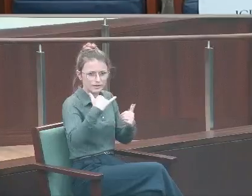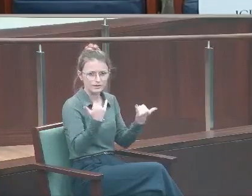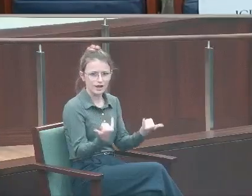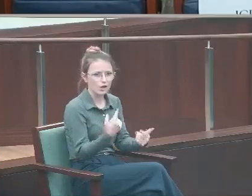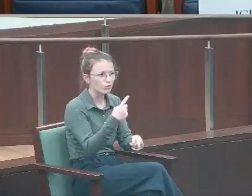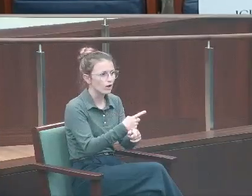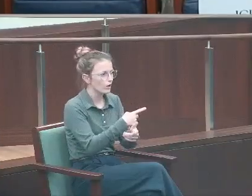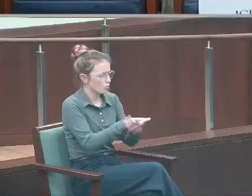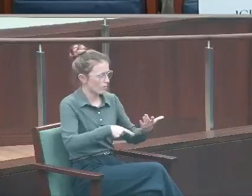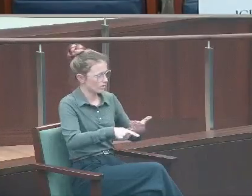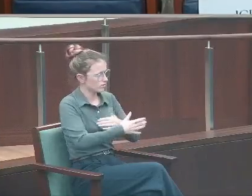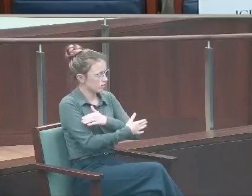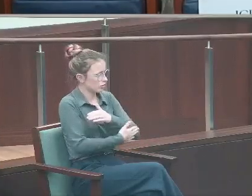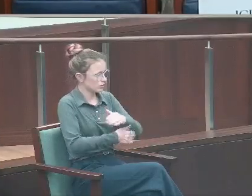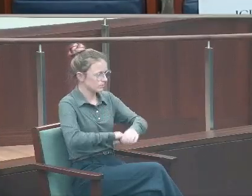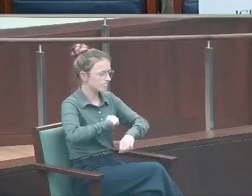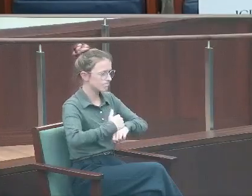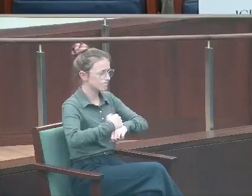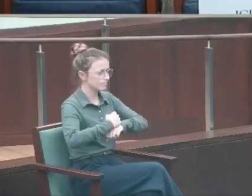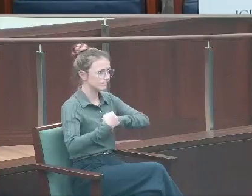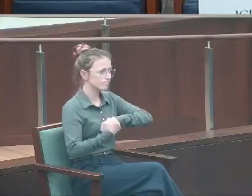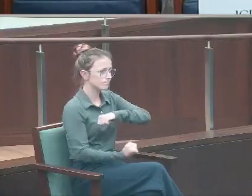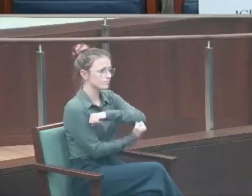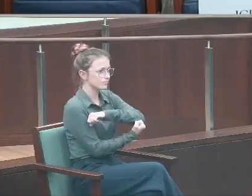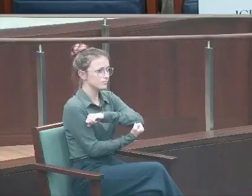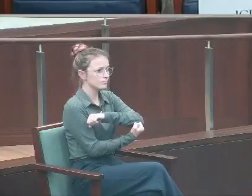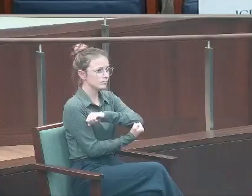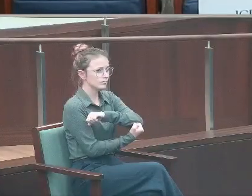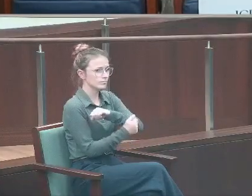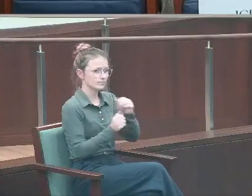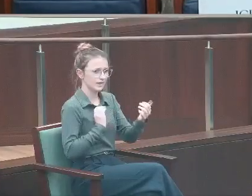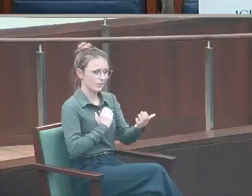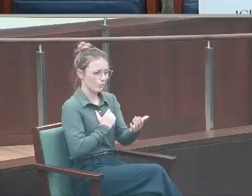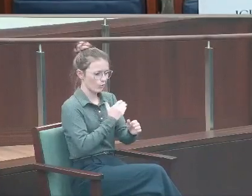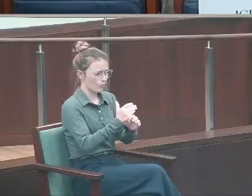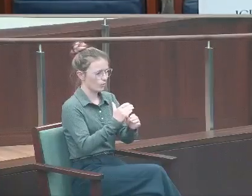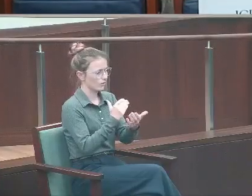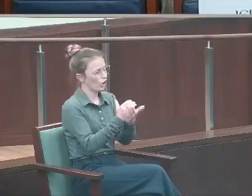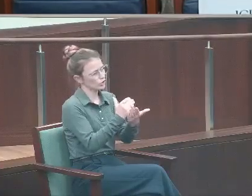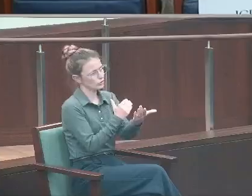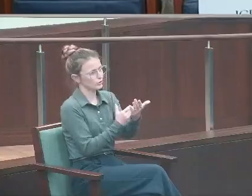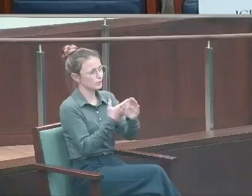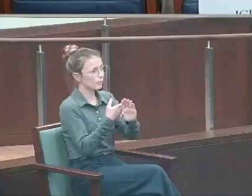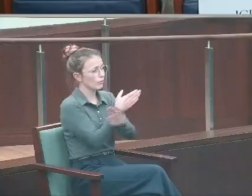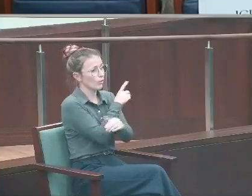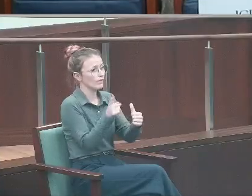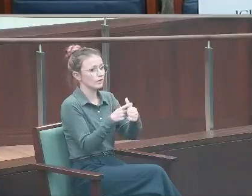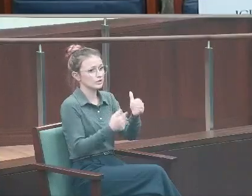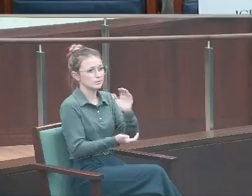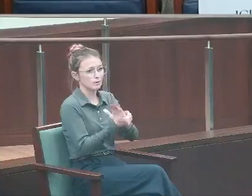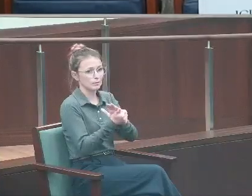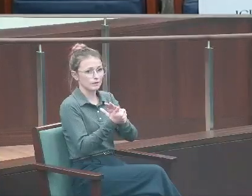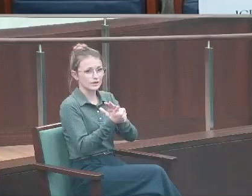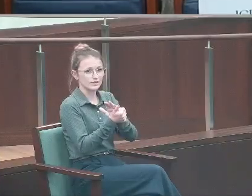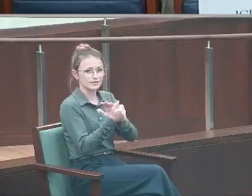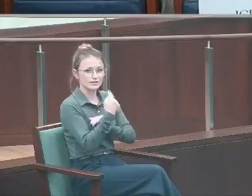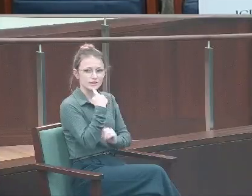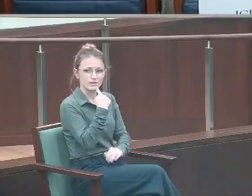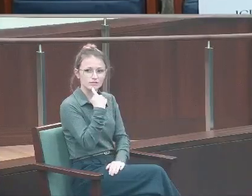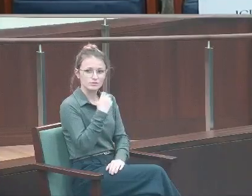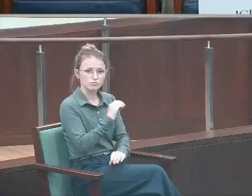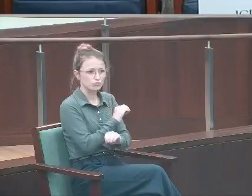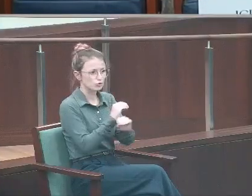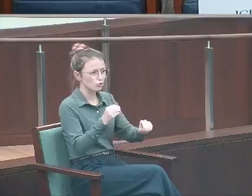about. There's an amazing clause in Article 6 of the Constitution before the First Amendment, which we lean on so much, that says that